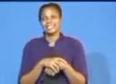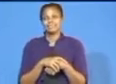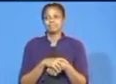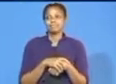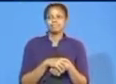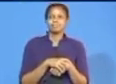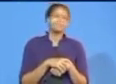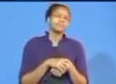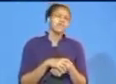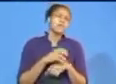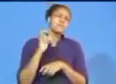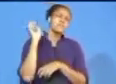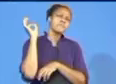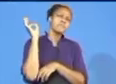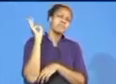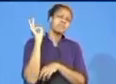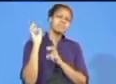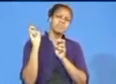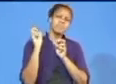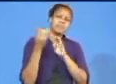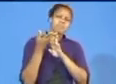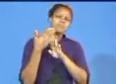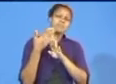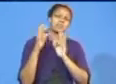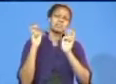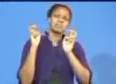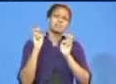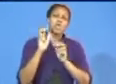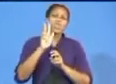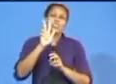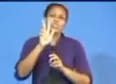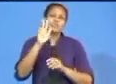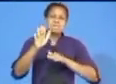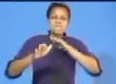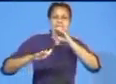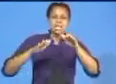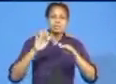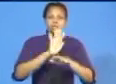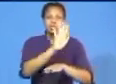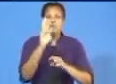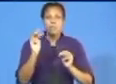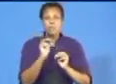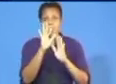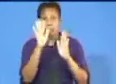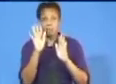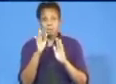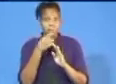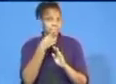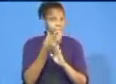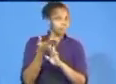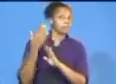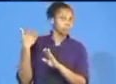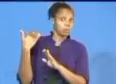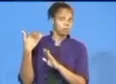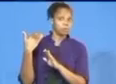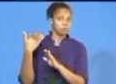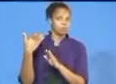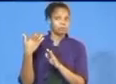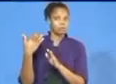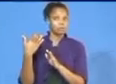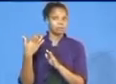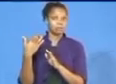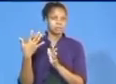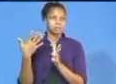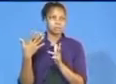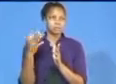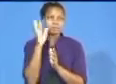I've preached a subject entitled Three Steps to Your Miracle. And I said then that I was tickled by a